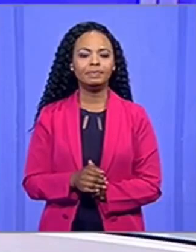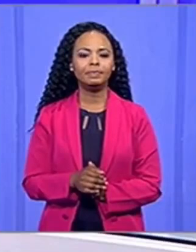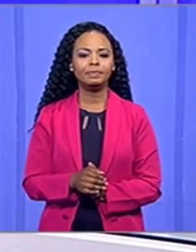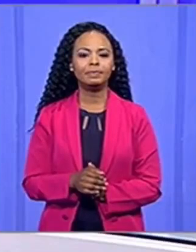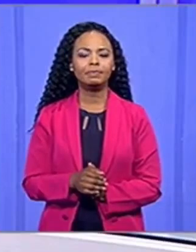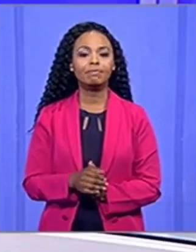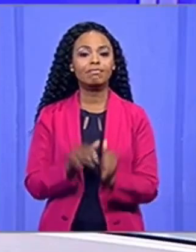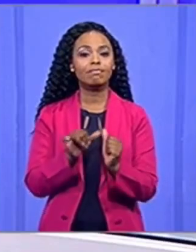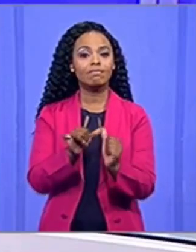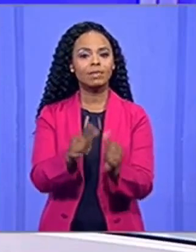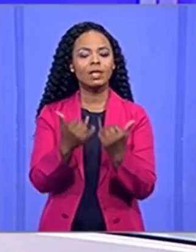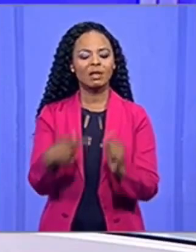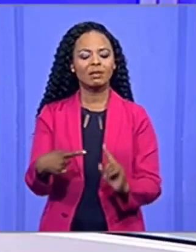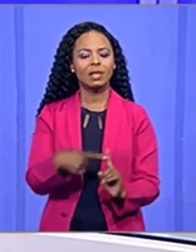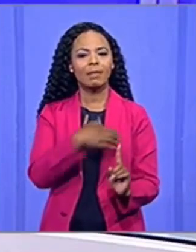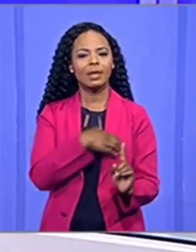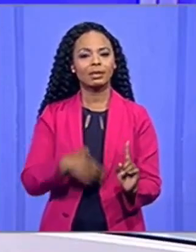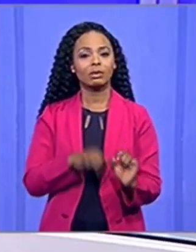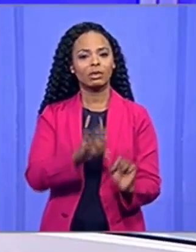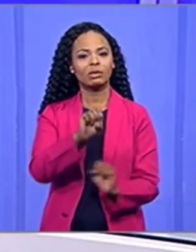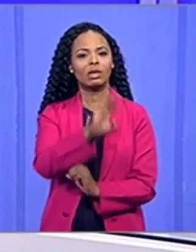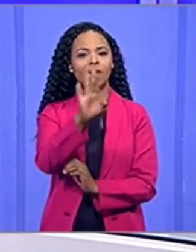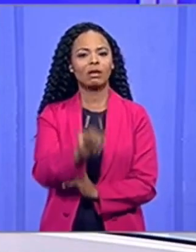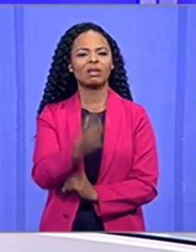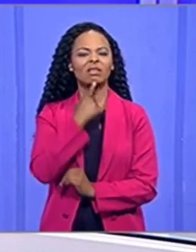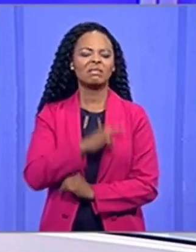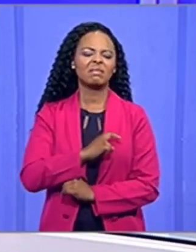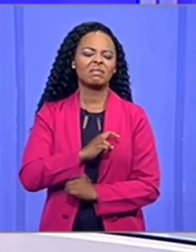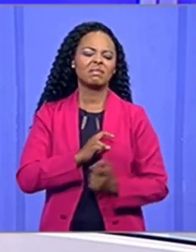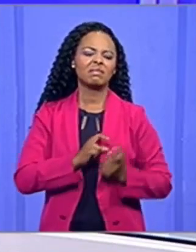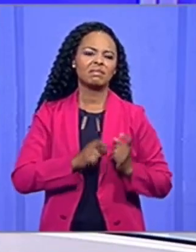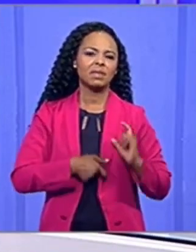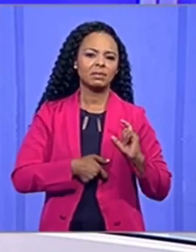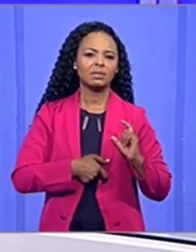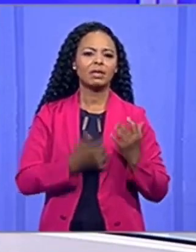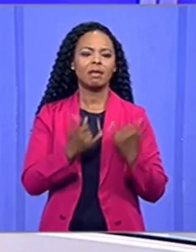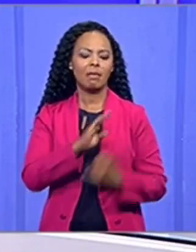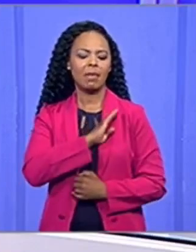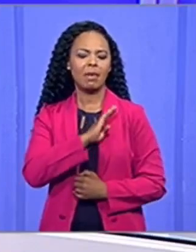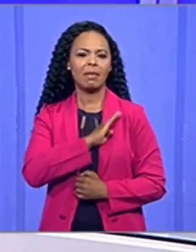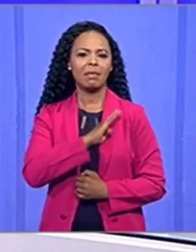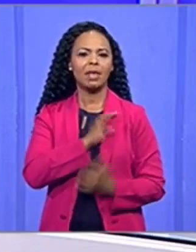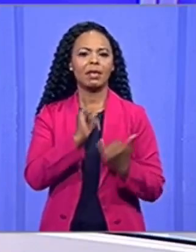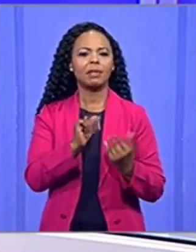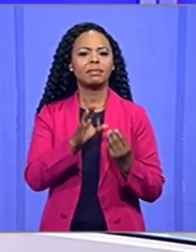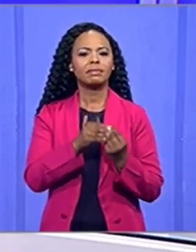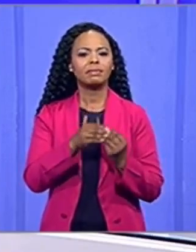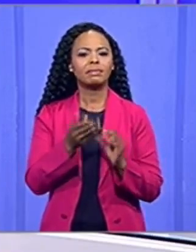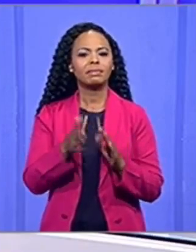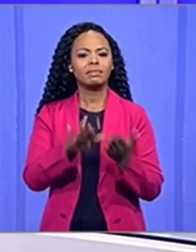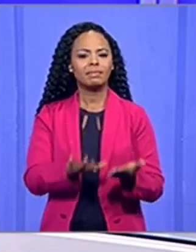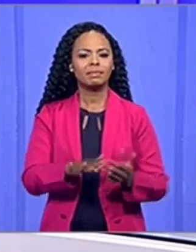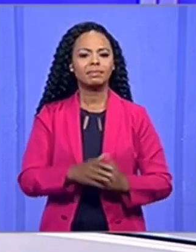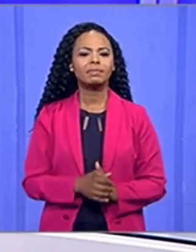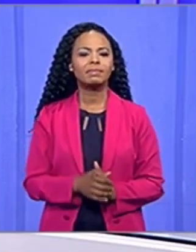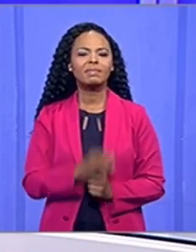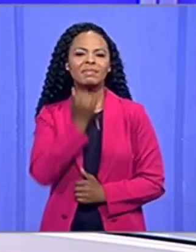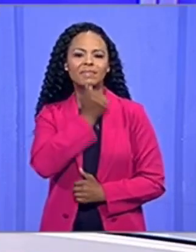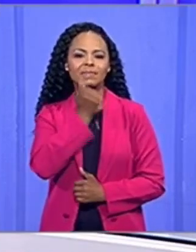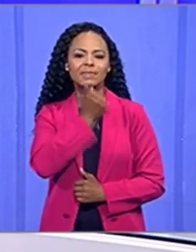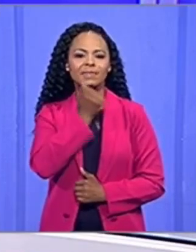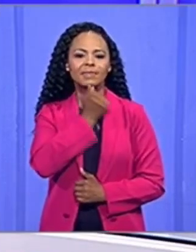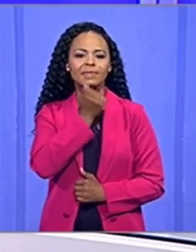Fa re tswela pele Mopresidente Cyril Ramaphosa re utlwile botlhoko thata ke go tlhokafala ga ditokololo tsa sesole. Tshwarelo re tla boela kwa go moragonyana ka phoso tla di